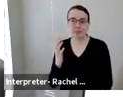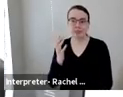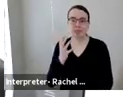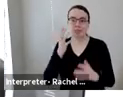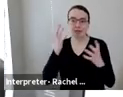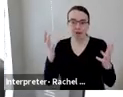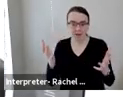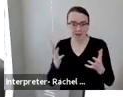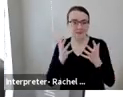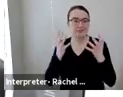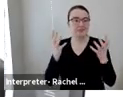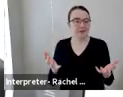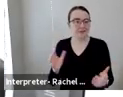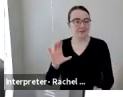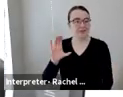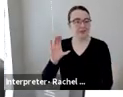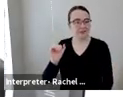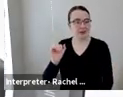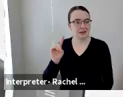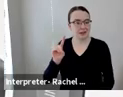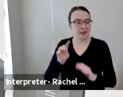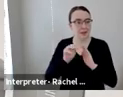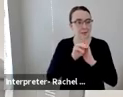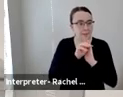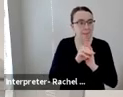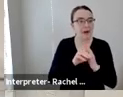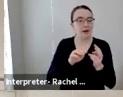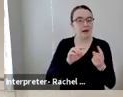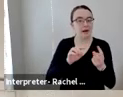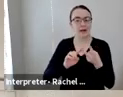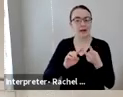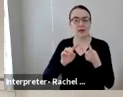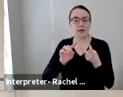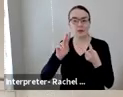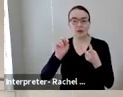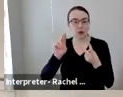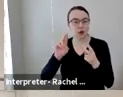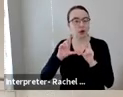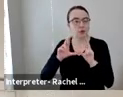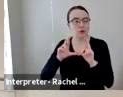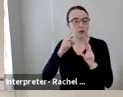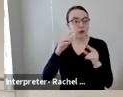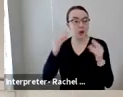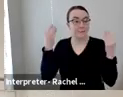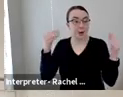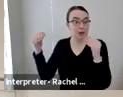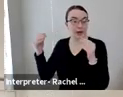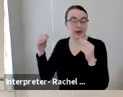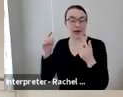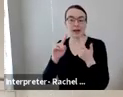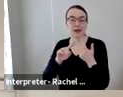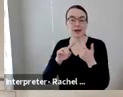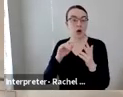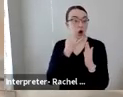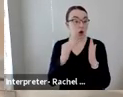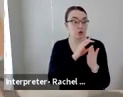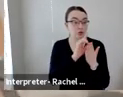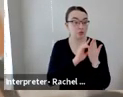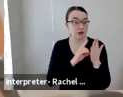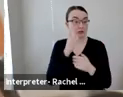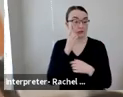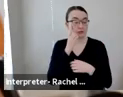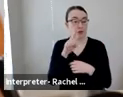CAD modeling, lots of renderings for marketing, lots of art direction for photography of